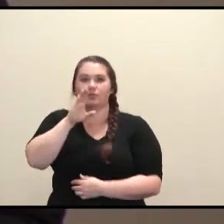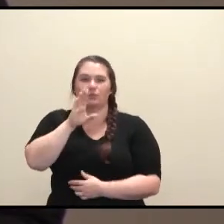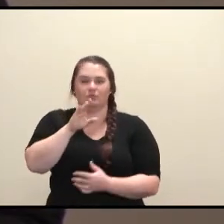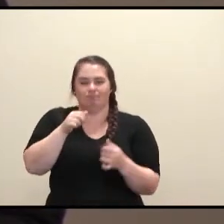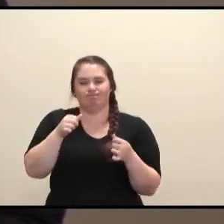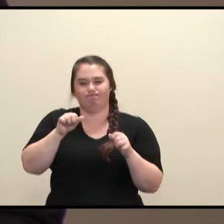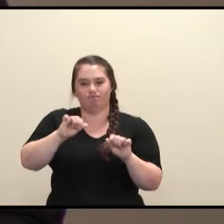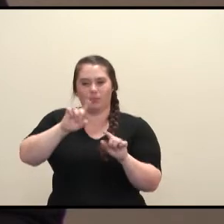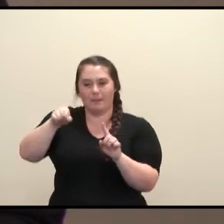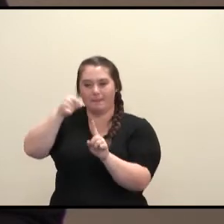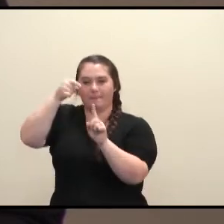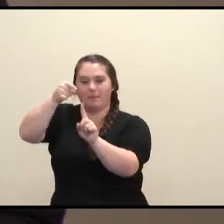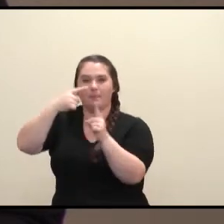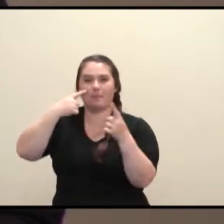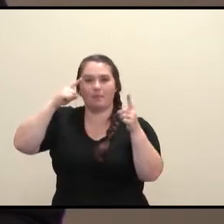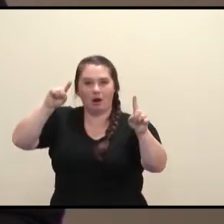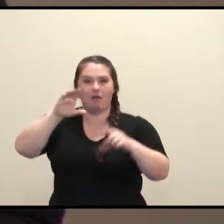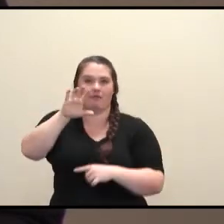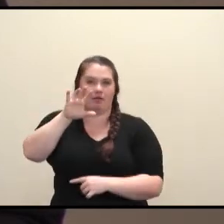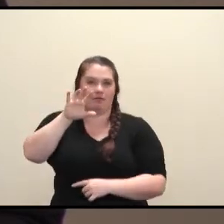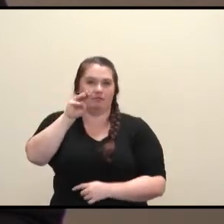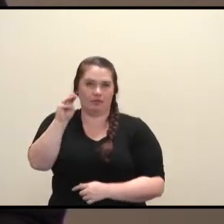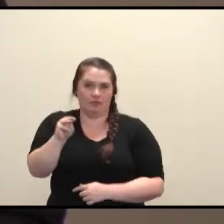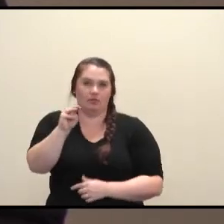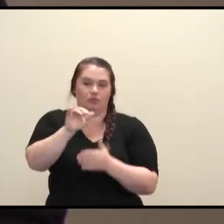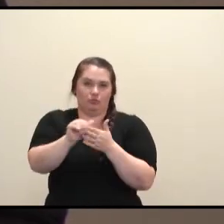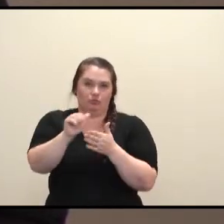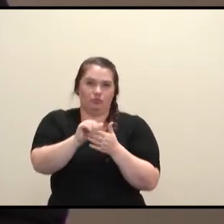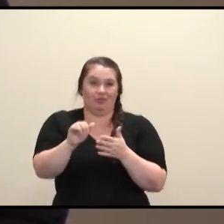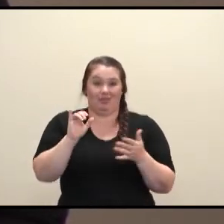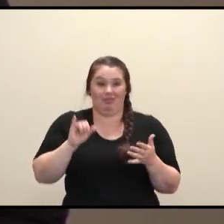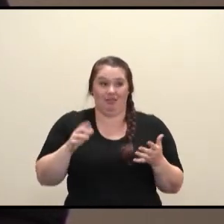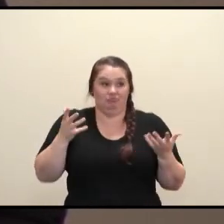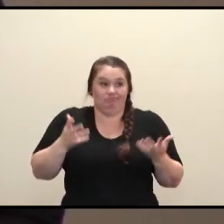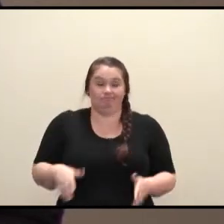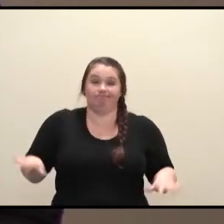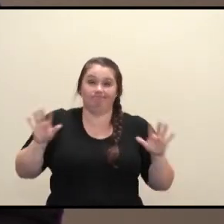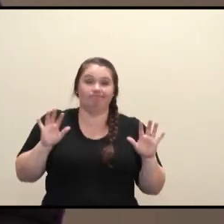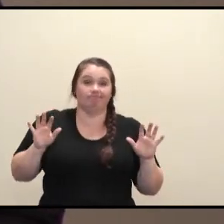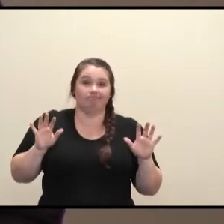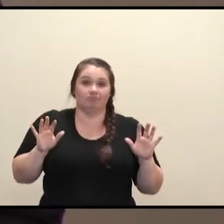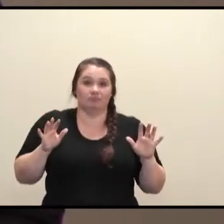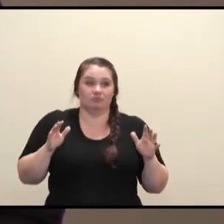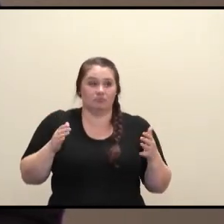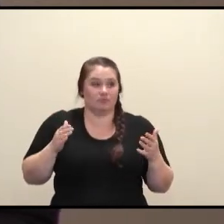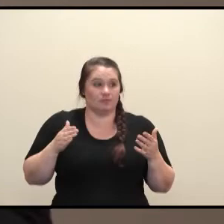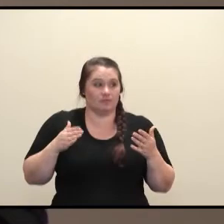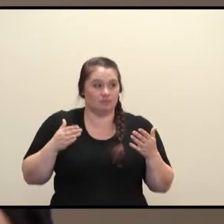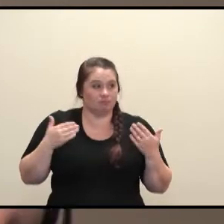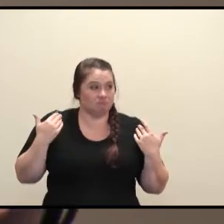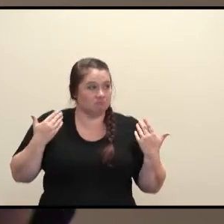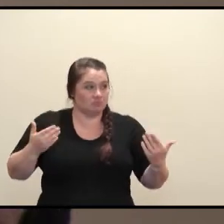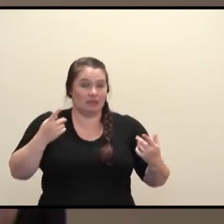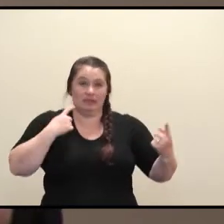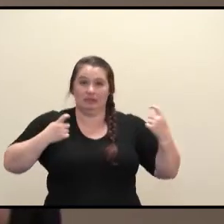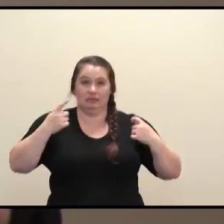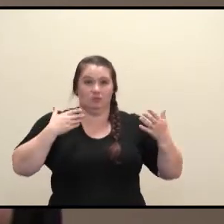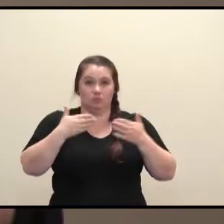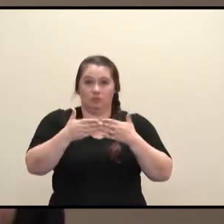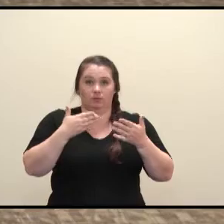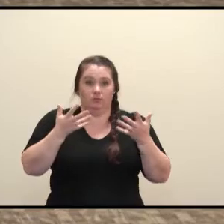that target of $5 million. And that's where we are at this time, and I'd be happy to answer any questions that you have about